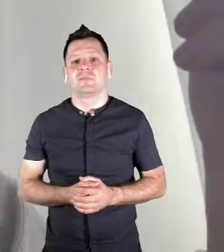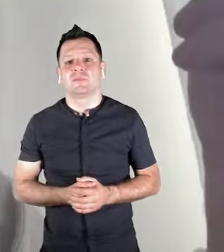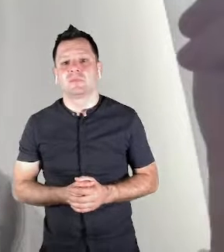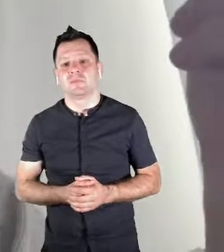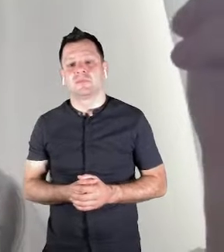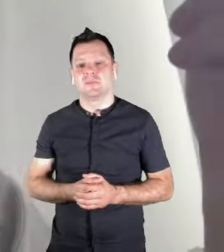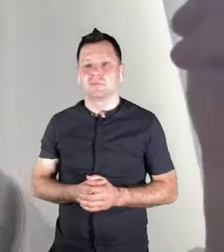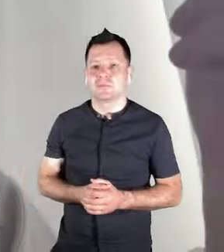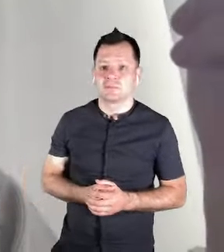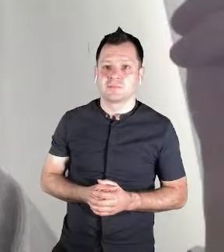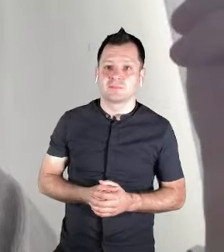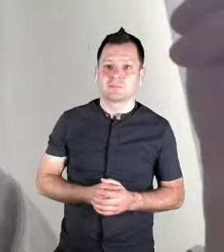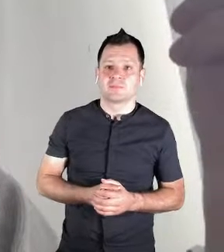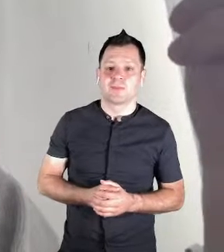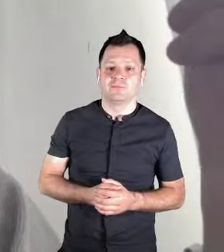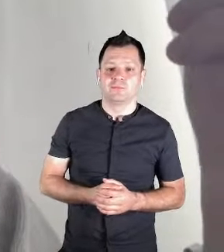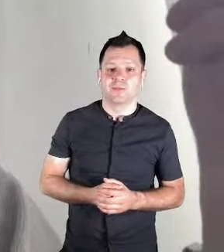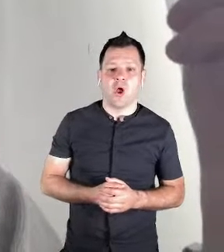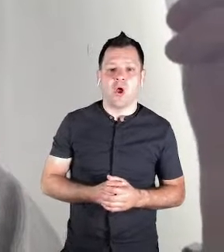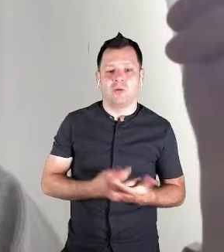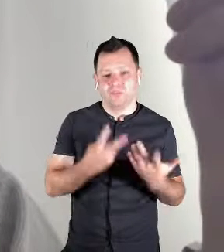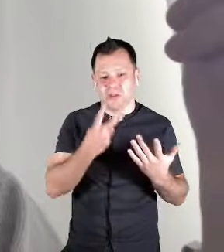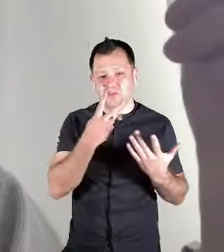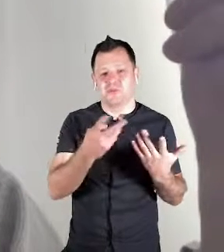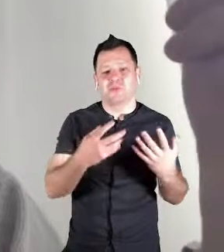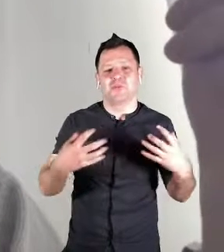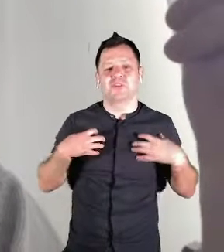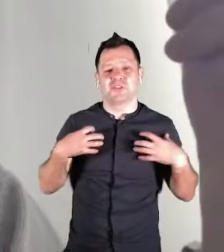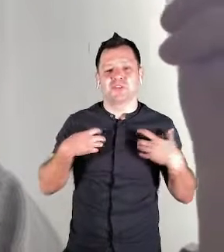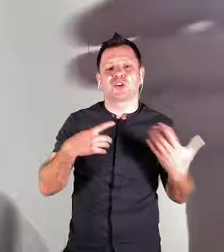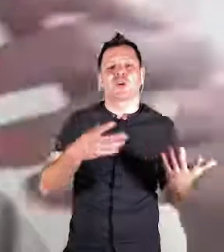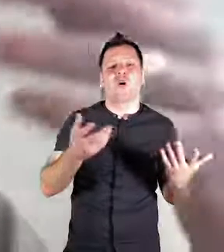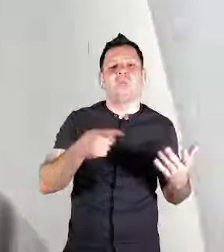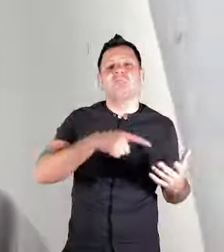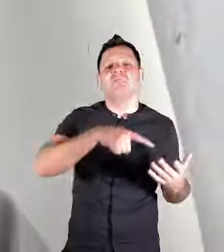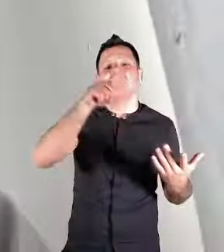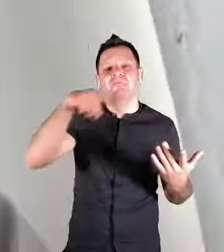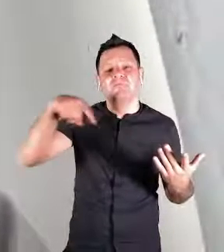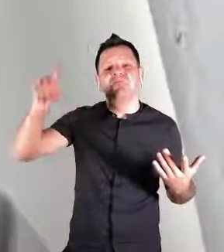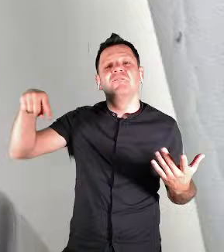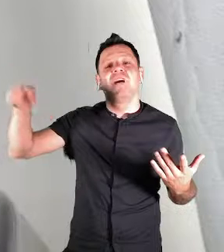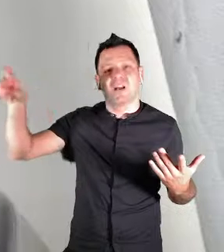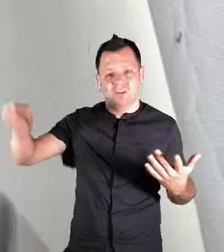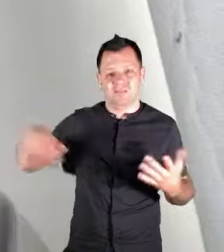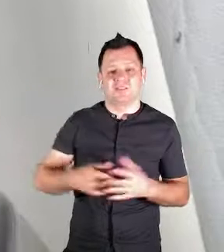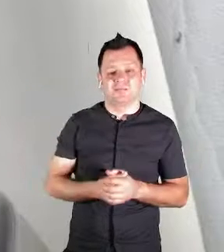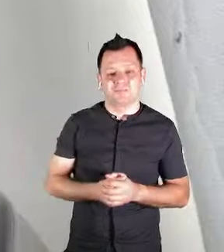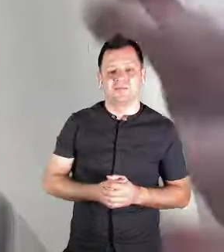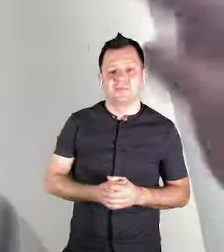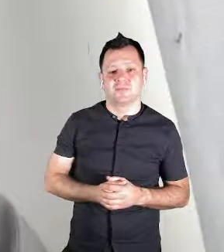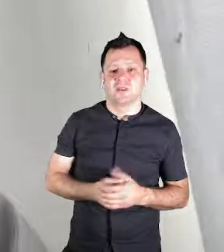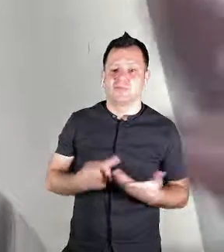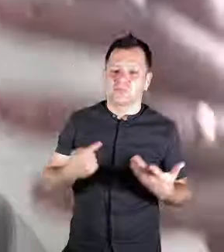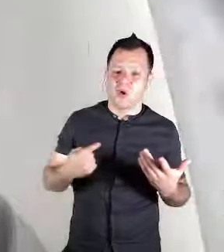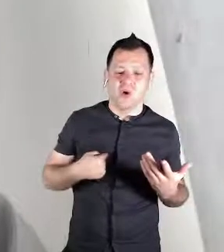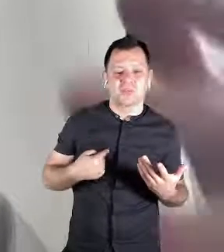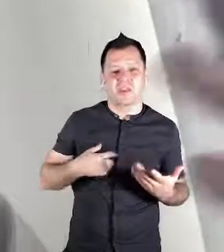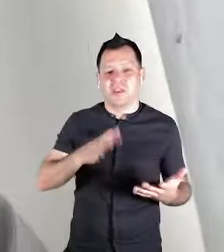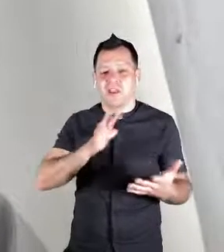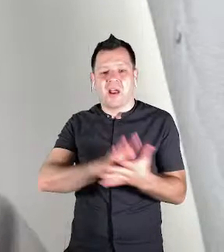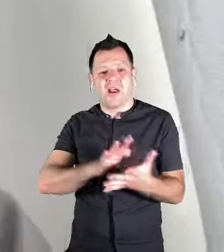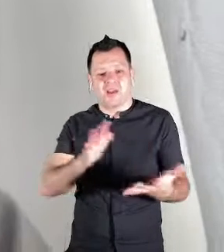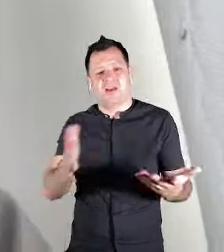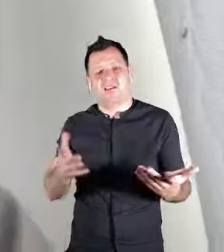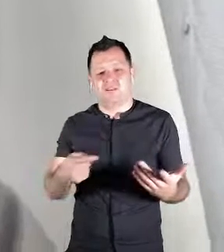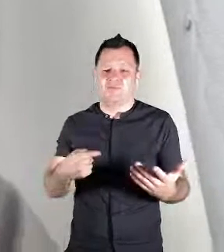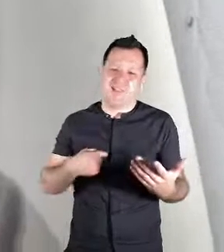some, I would say, problem about this mentality. I'm exaggerating, of course. This is a